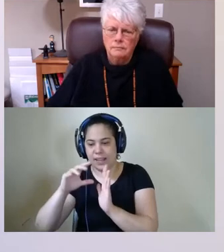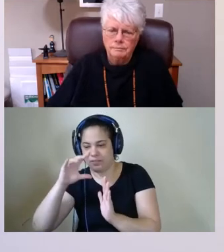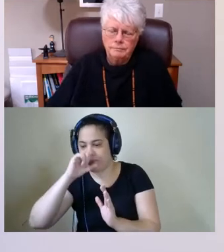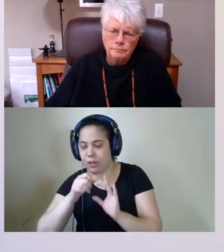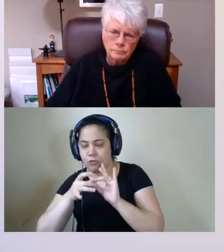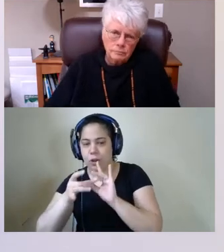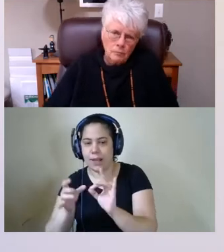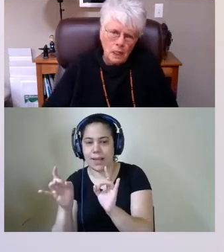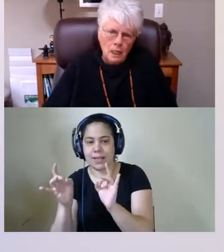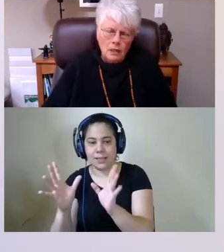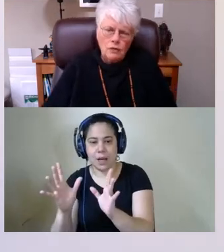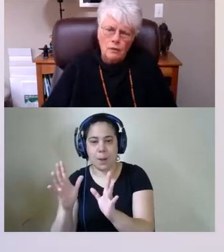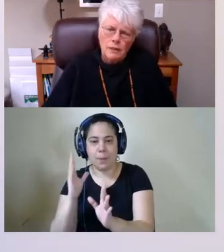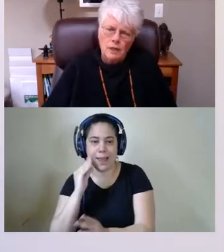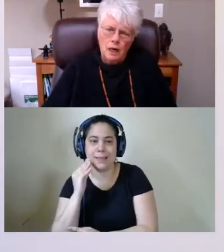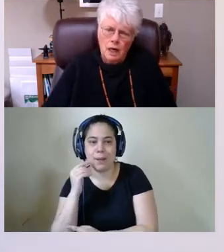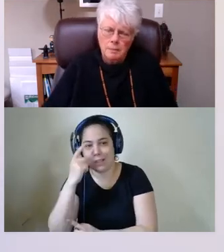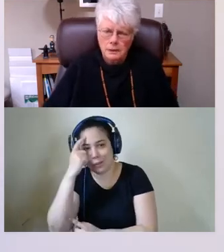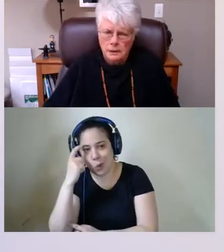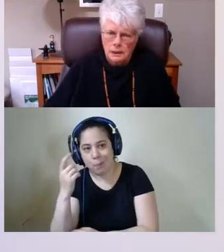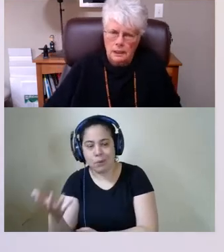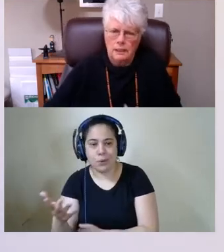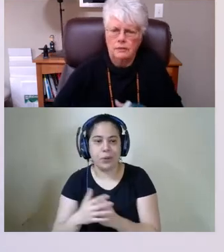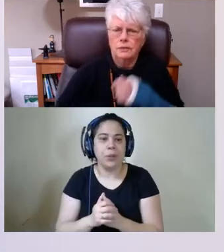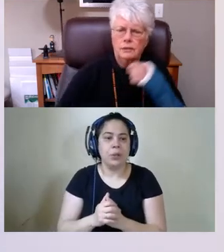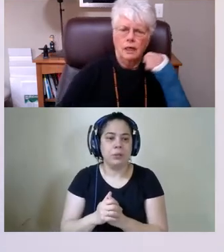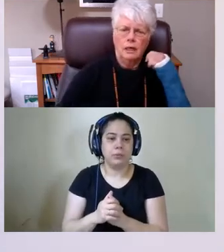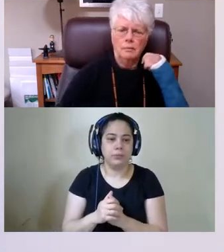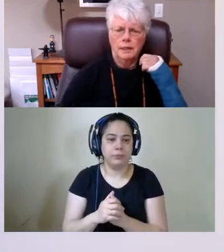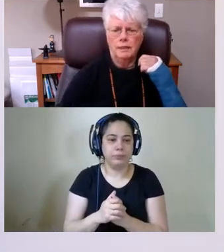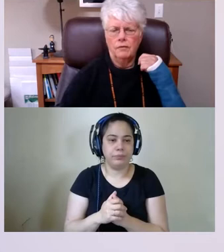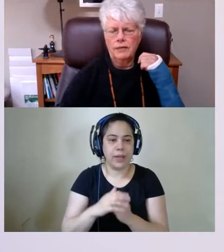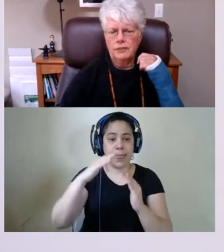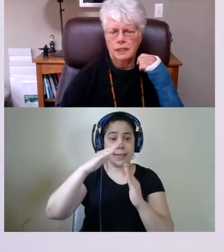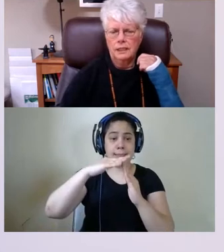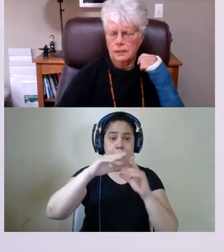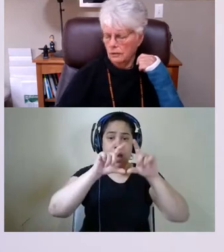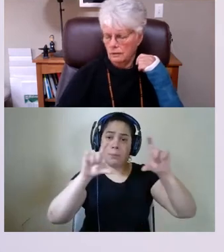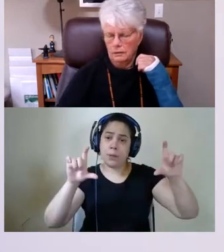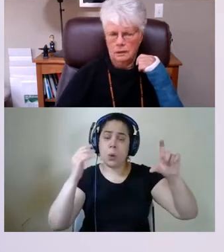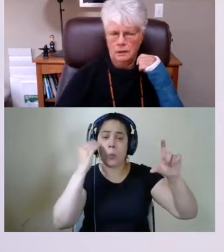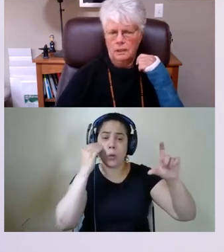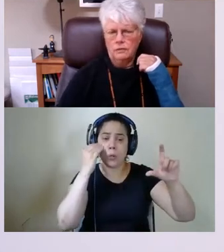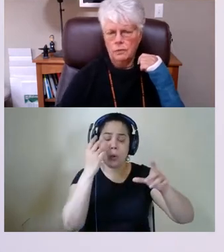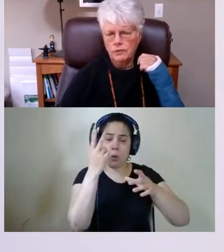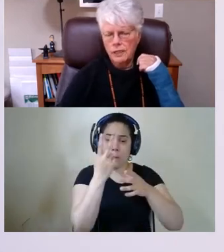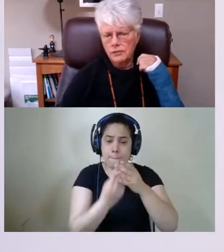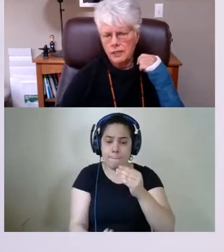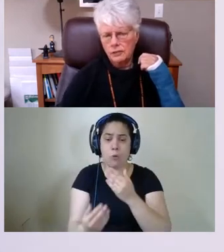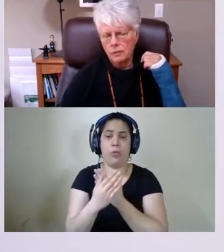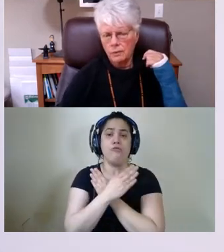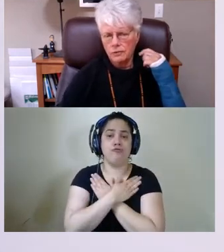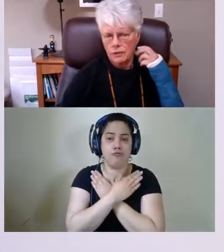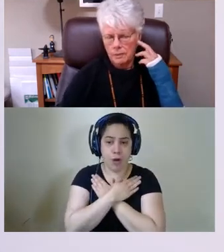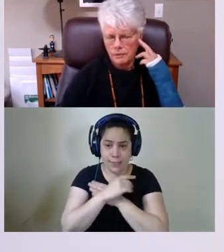impact. So the top is in the resting condition. So we see